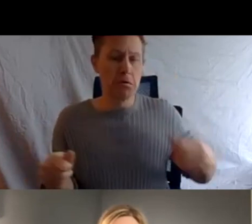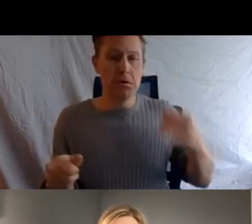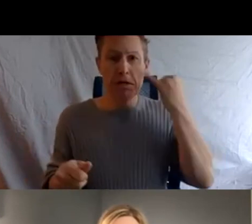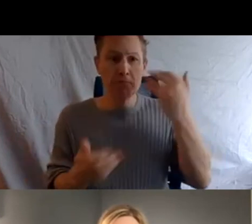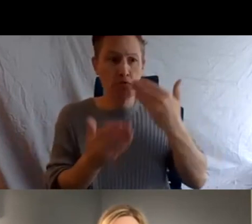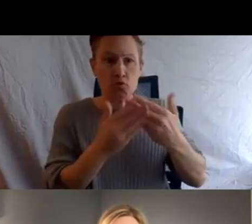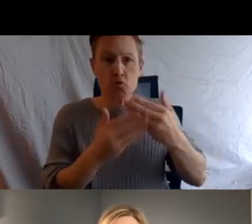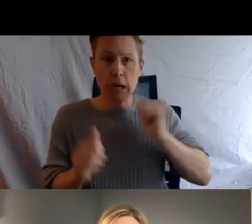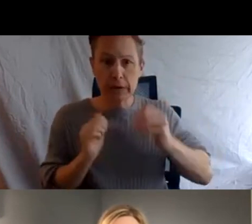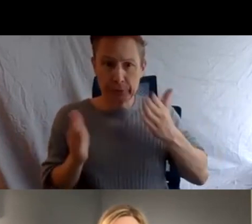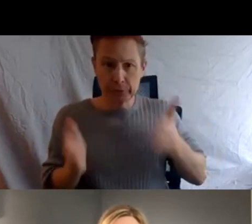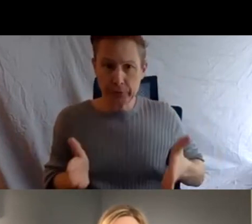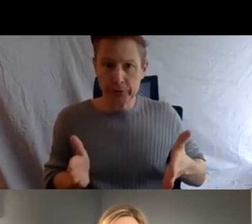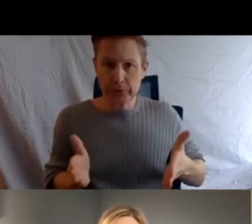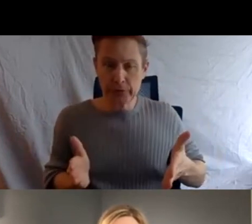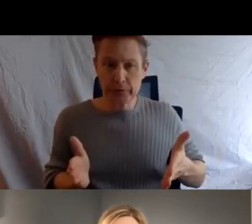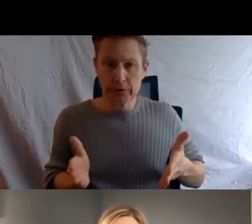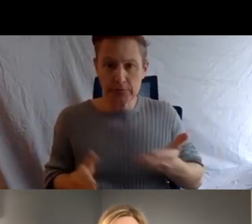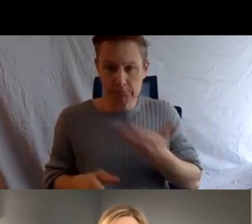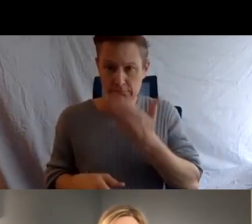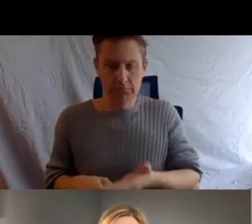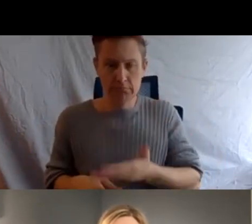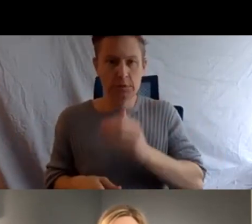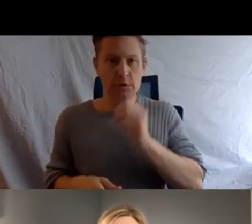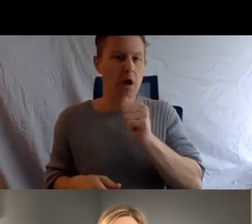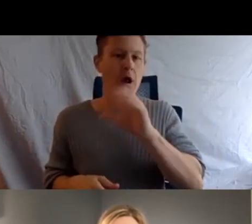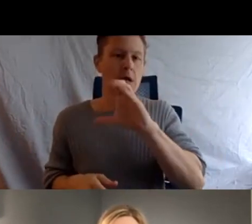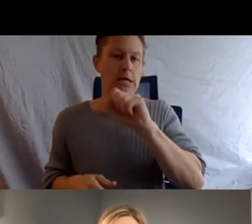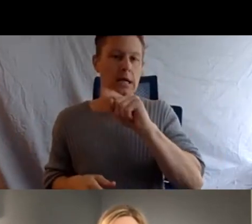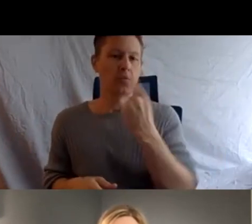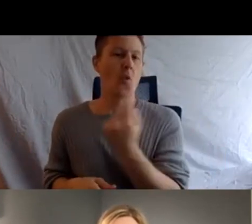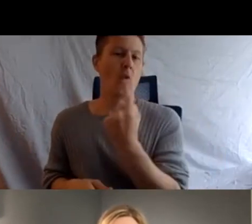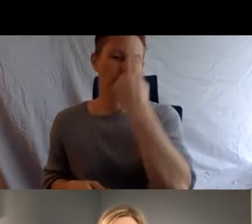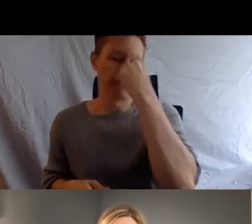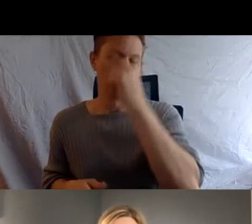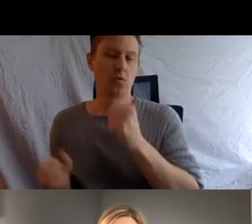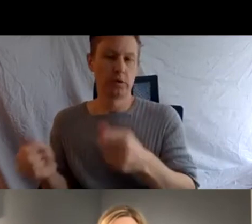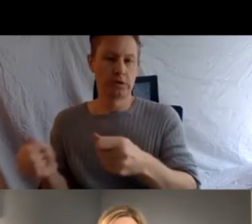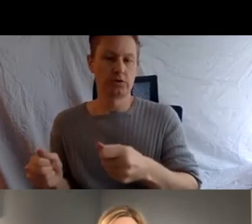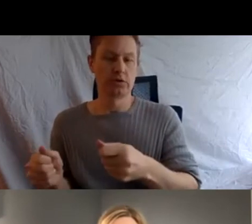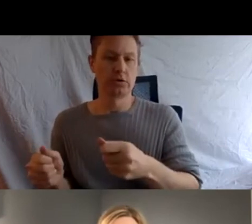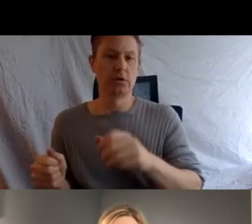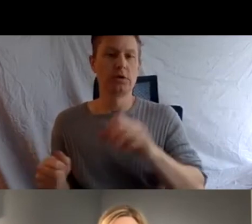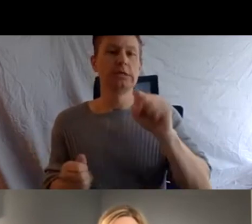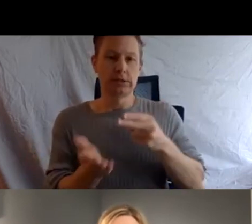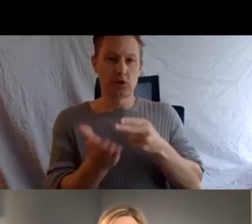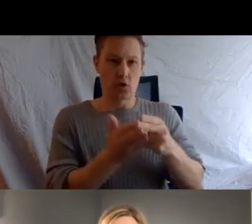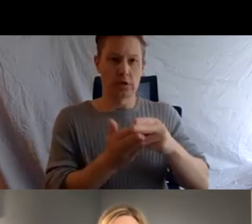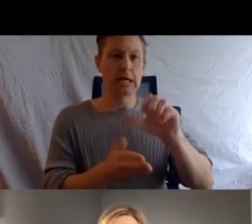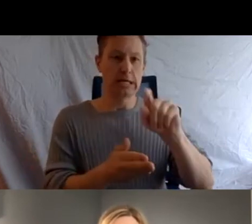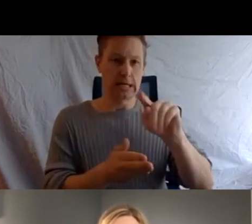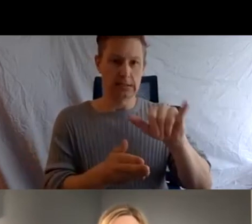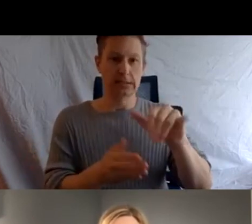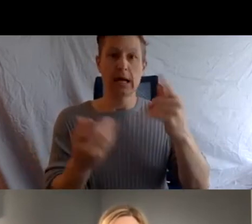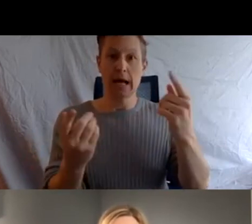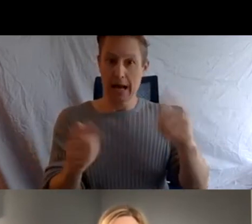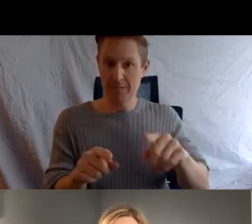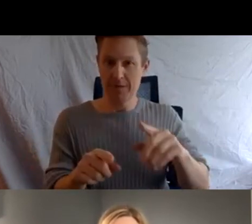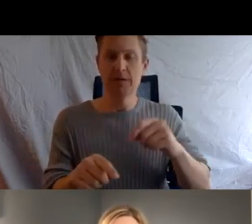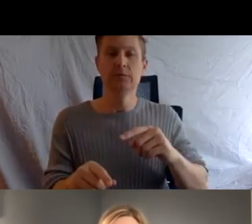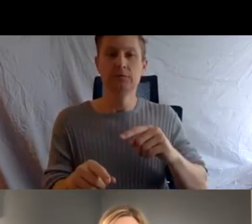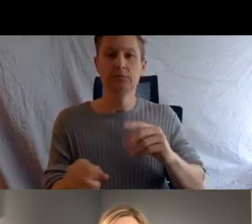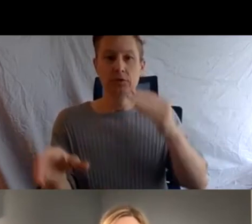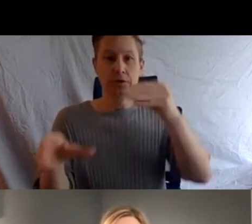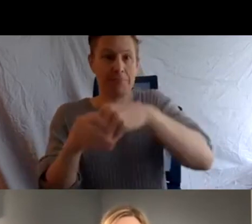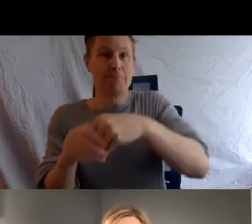good actor, so you don't want to just be cast, because there is very authentic casting going on. So be in the pool then,